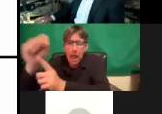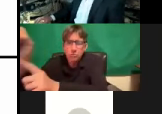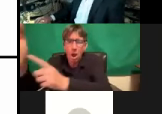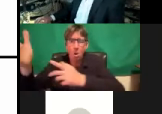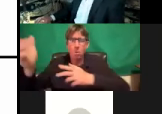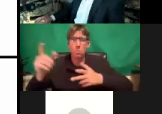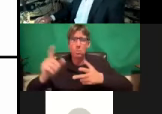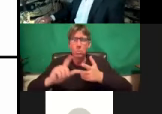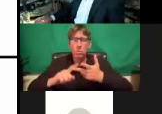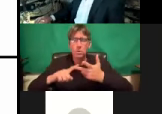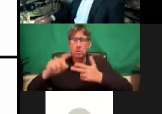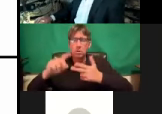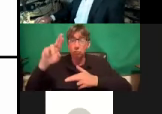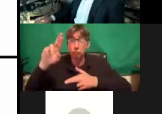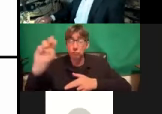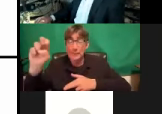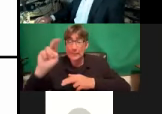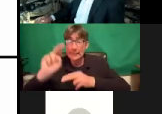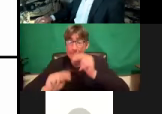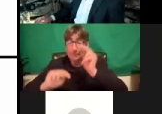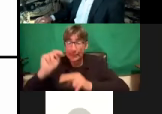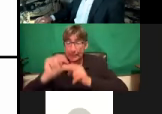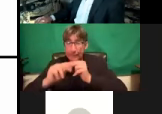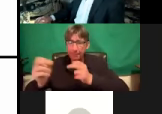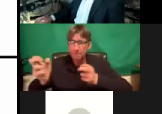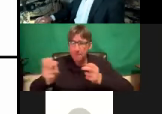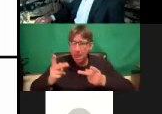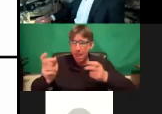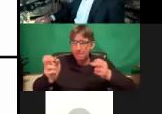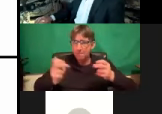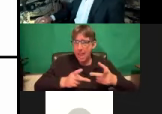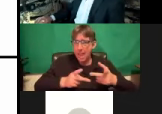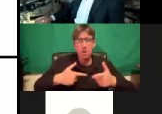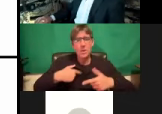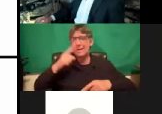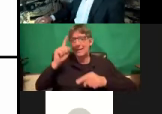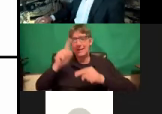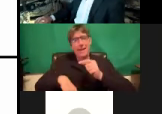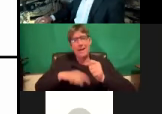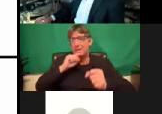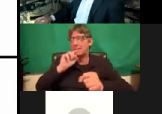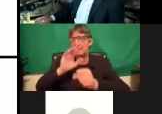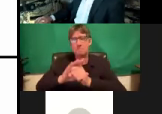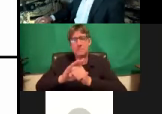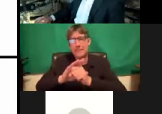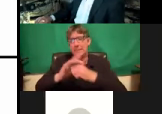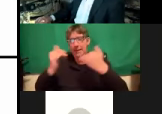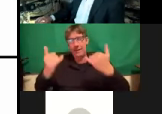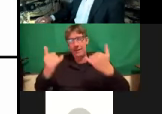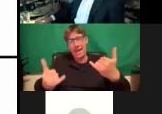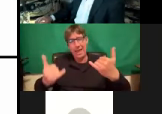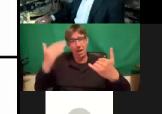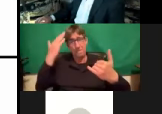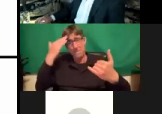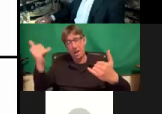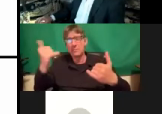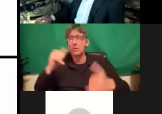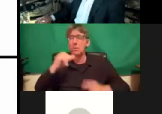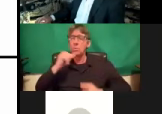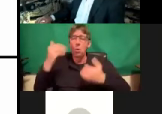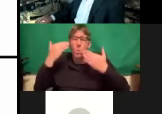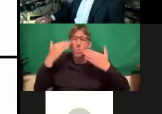start having that conversation. But it's just that we don't want to commit to a specific date because we don't know for sure yet and don't want to mislead or not promise something we can't